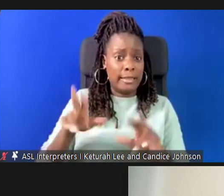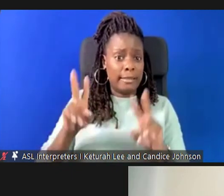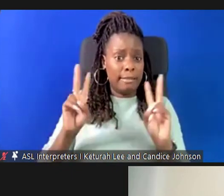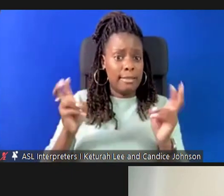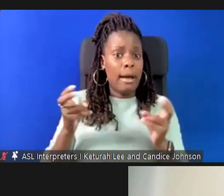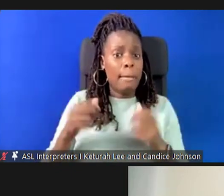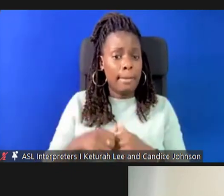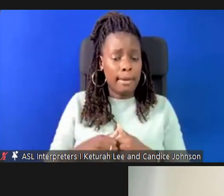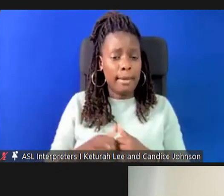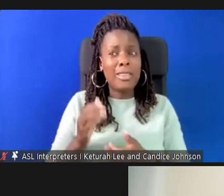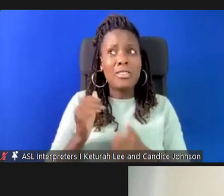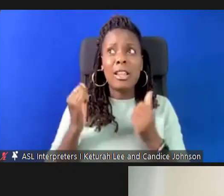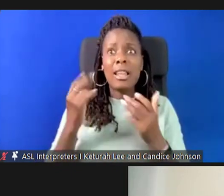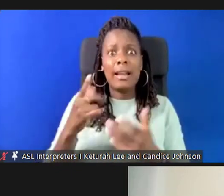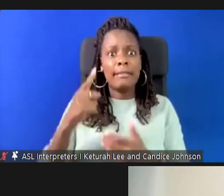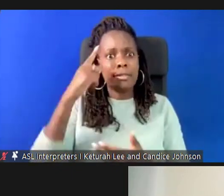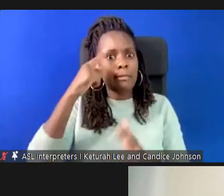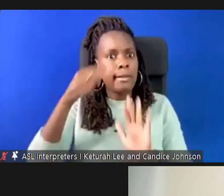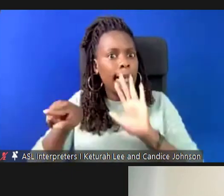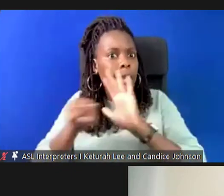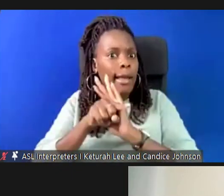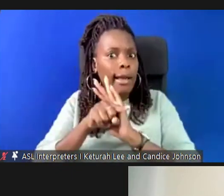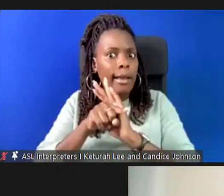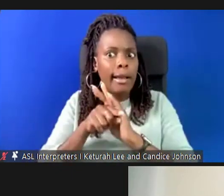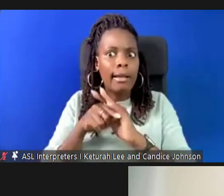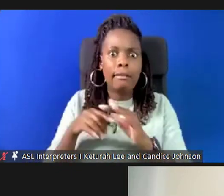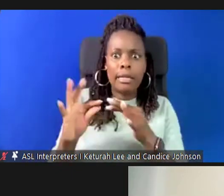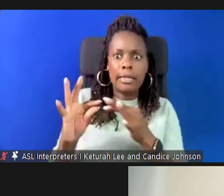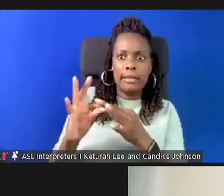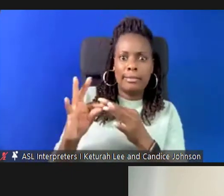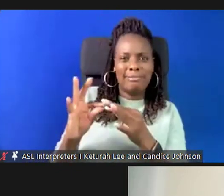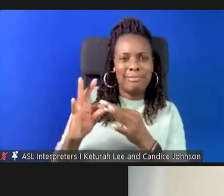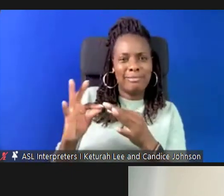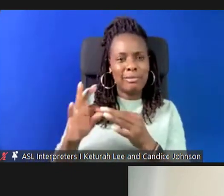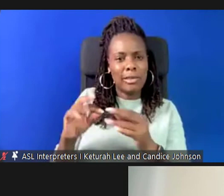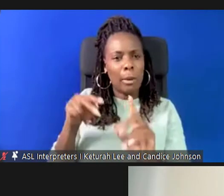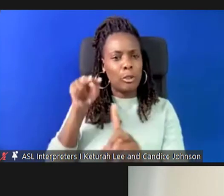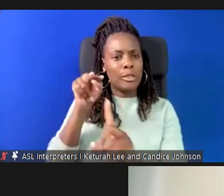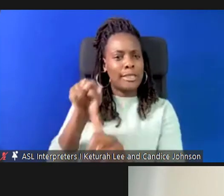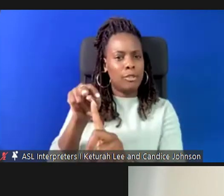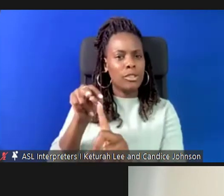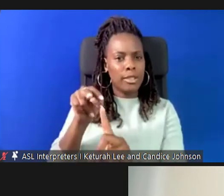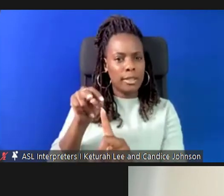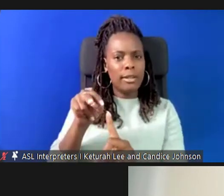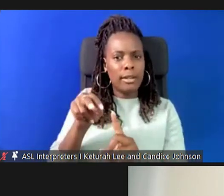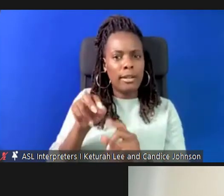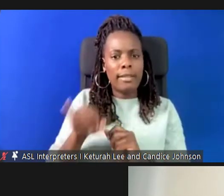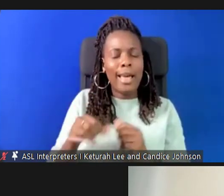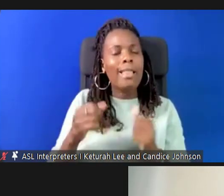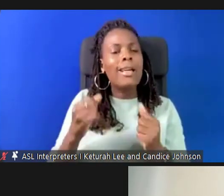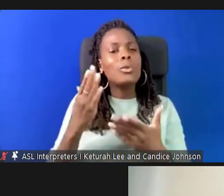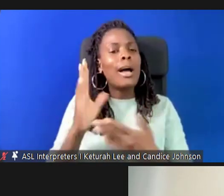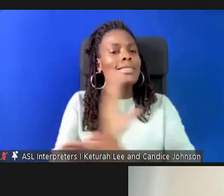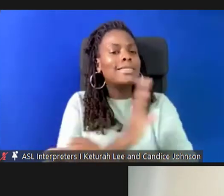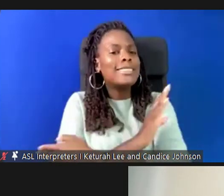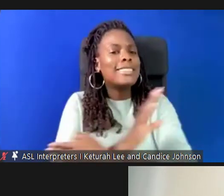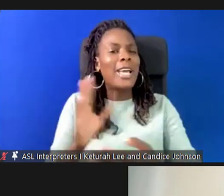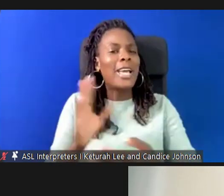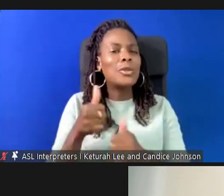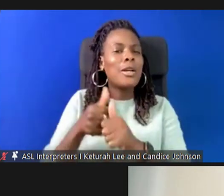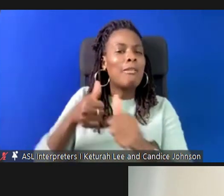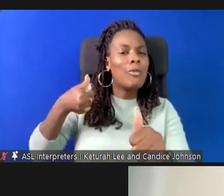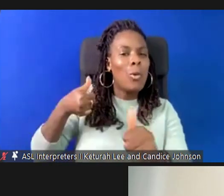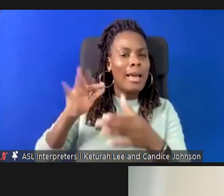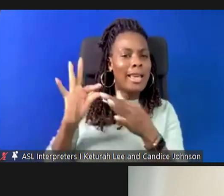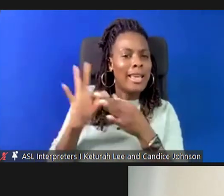to self-identifying as lonely. I think that's one of the reasons why so many scales in the past avoid mention of the term